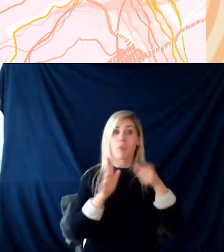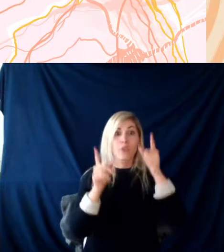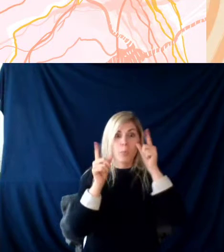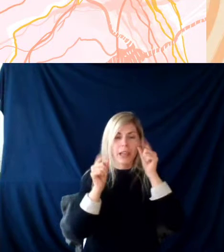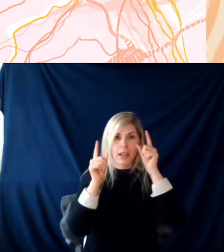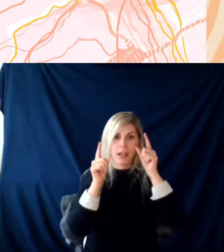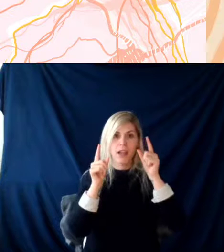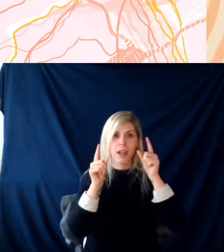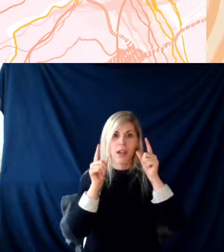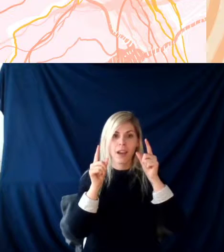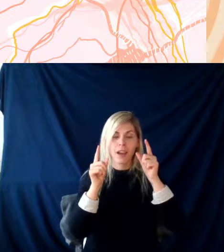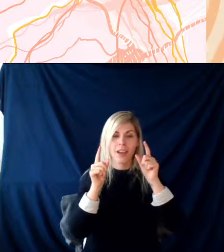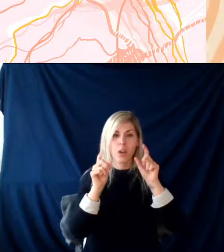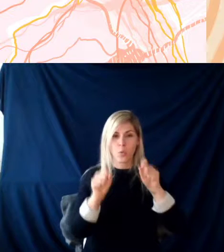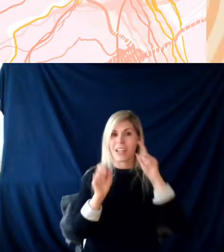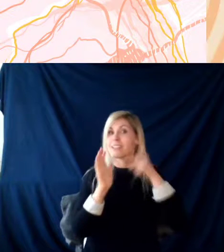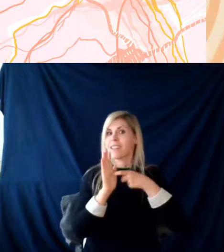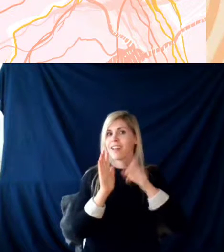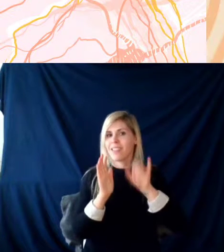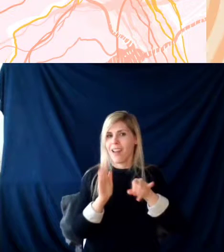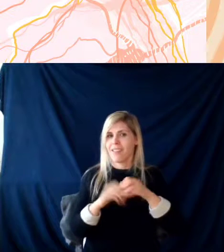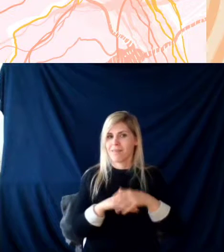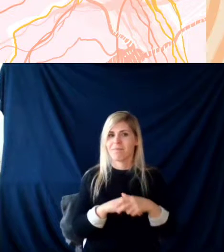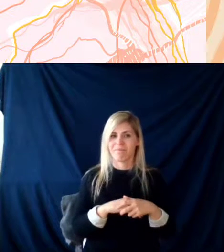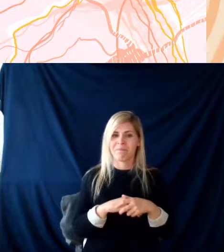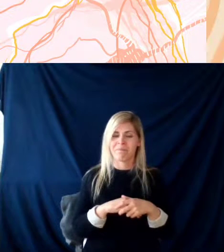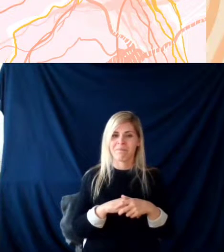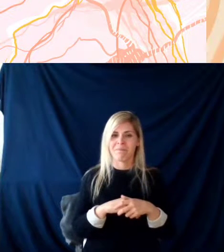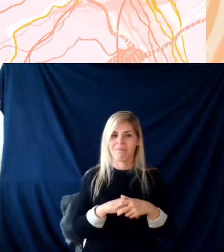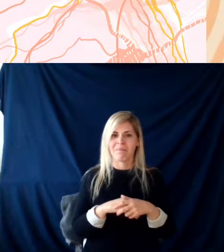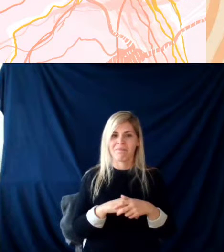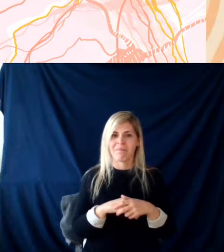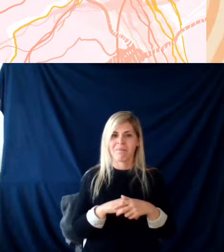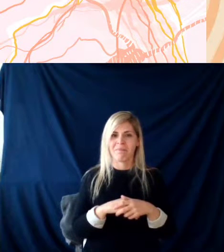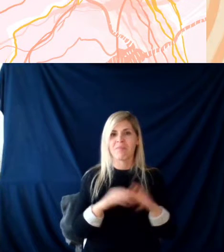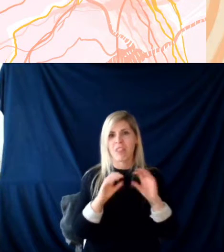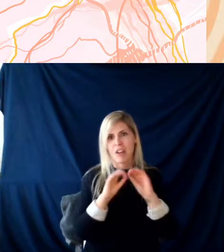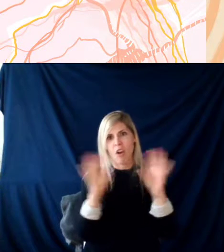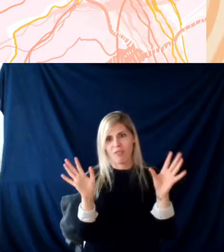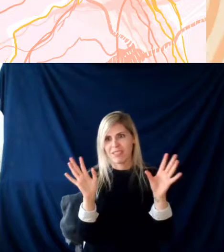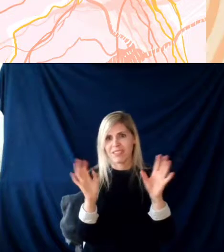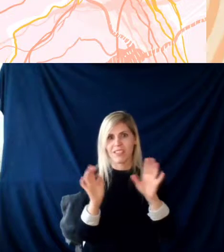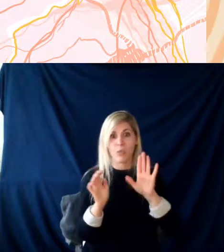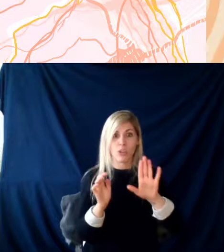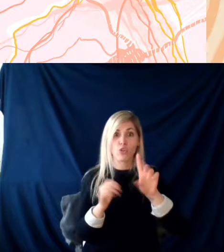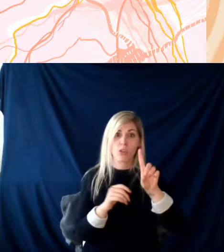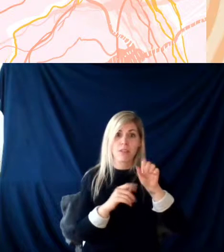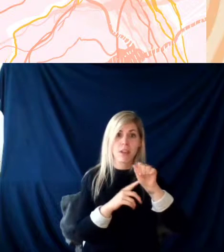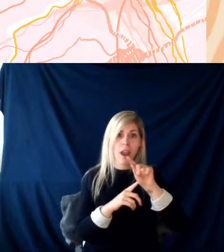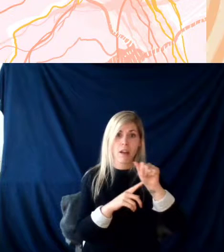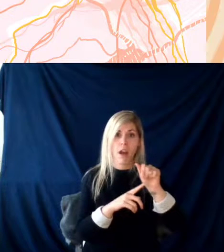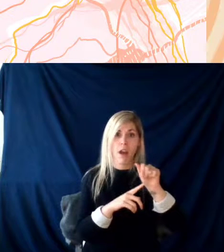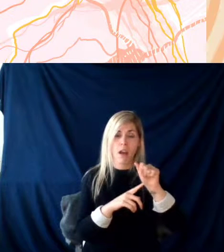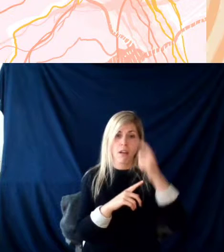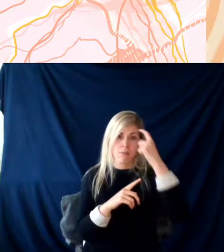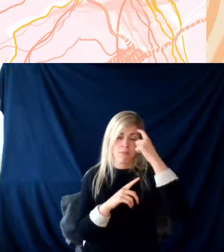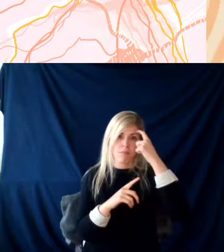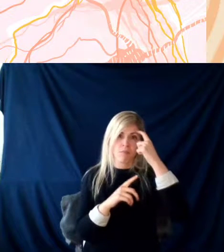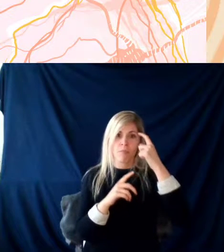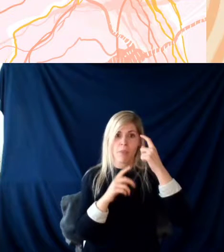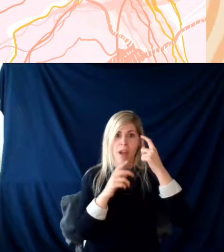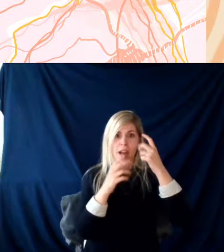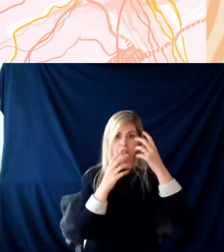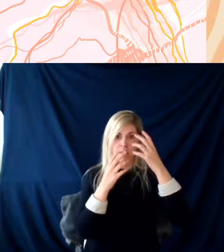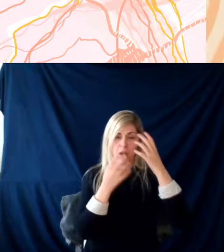blink, we can detect that. And obviously, once your data has been